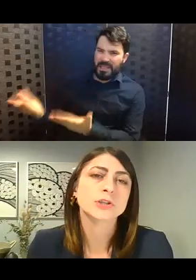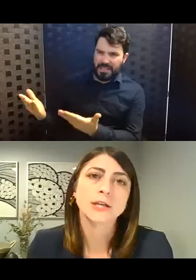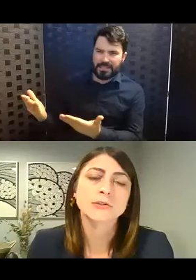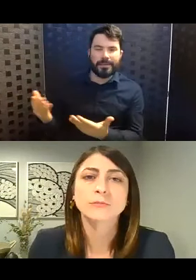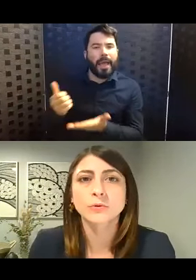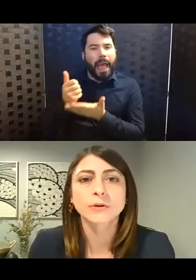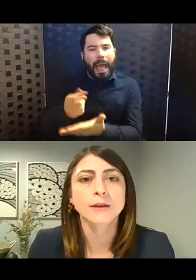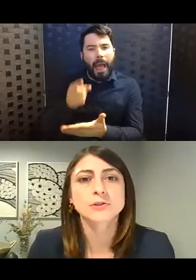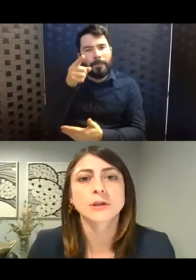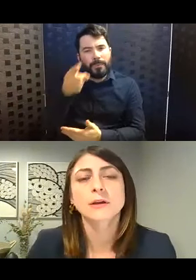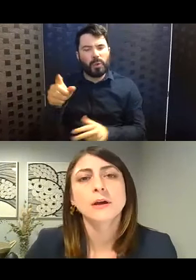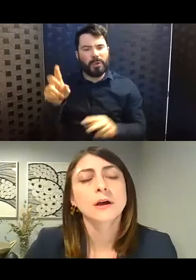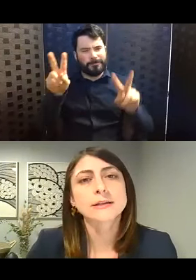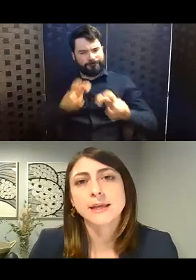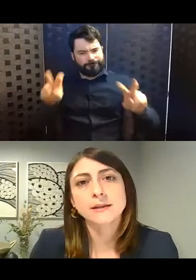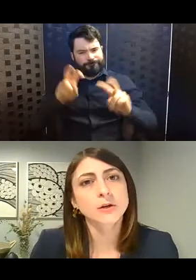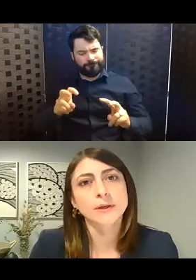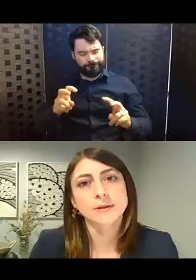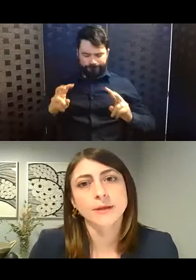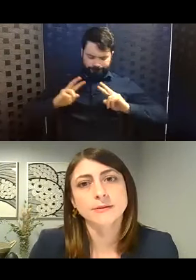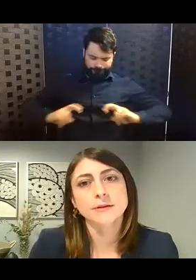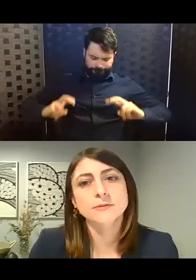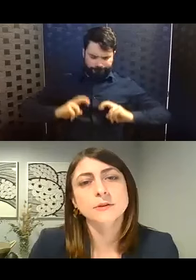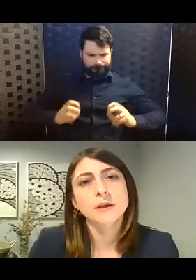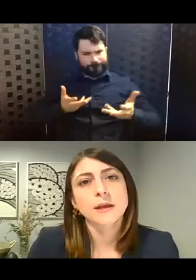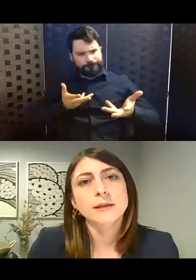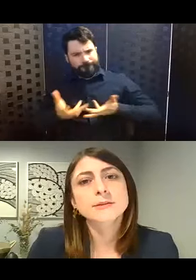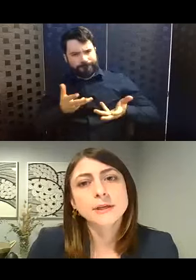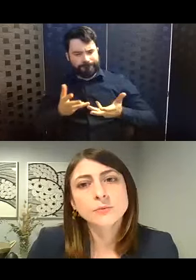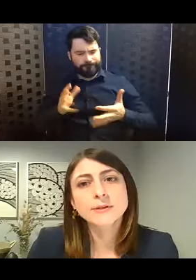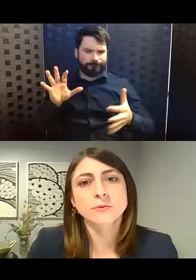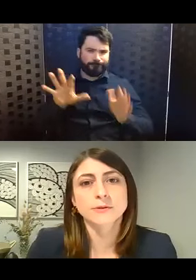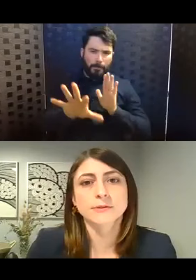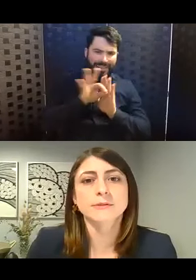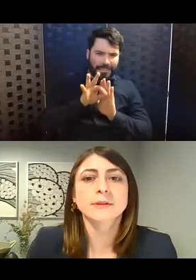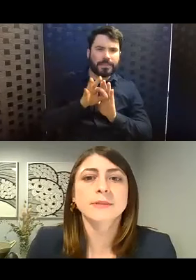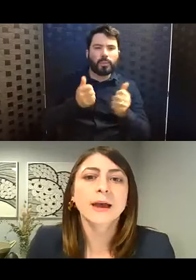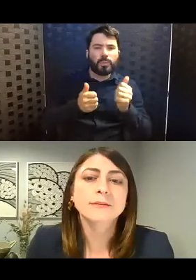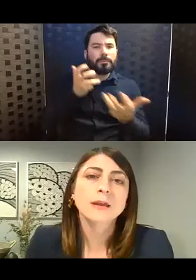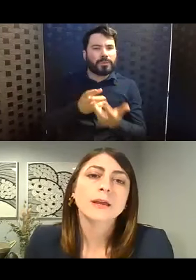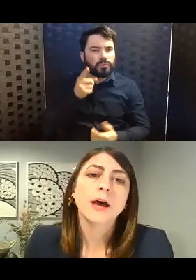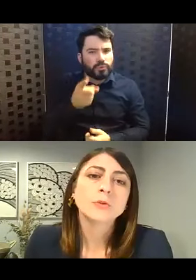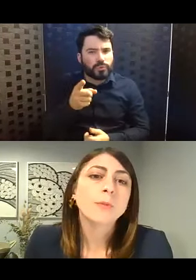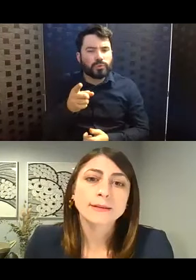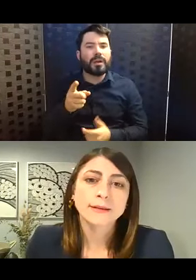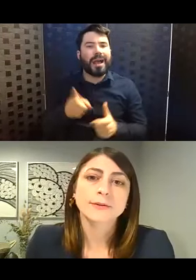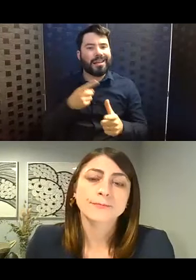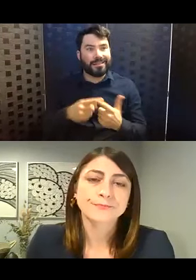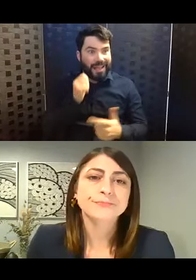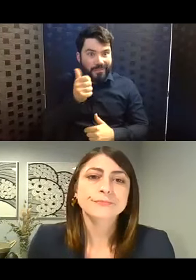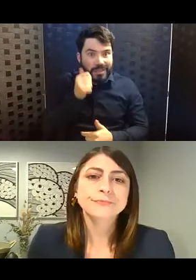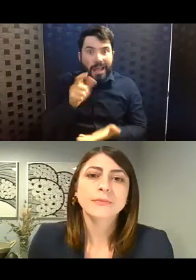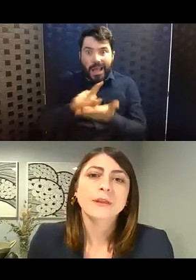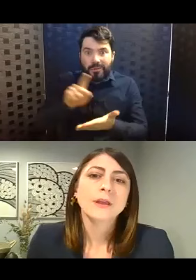level and changes in mood or energy on a daily or weekly basis, and to seek resources that you might need.